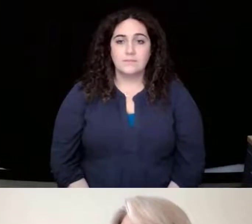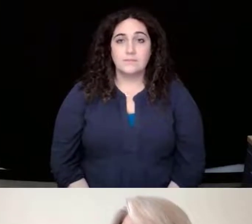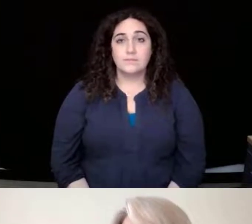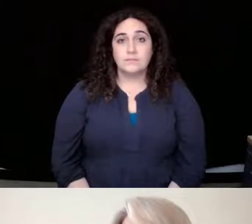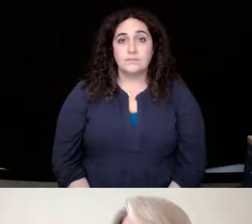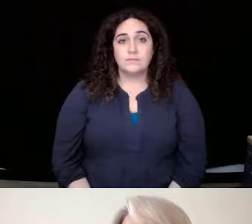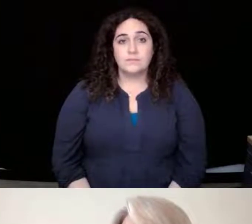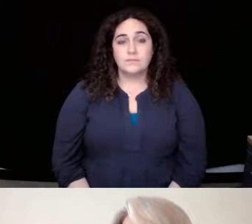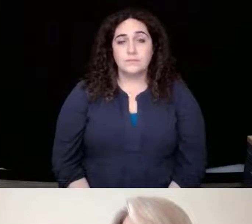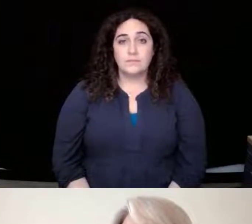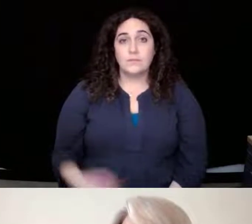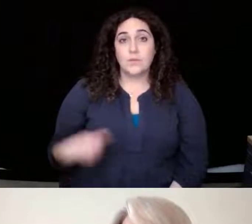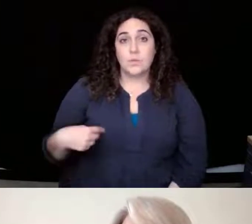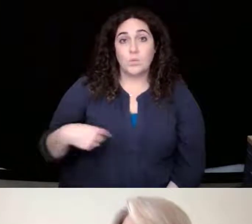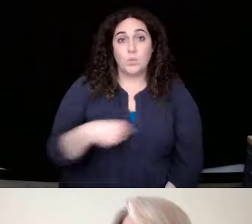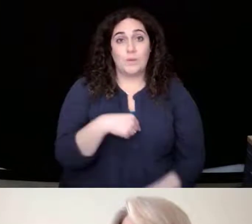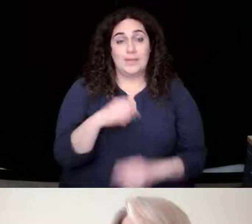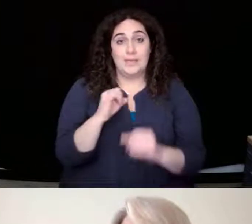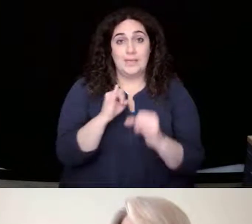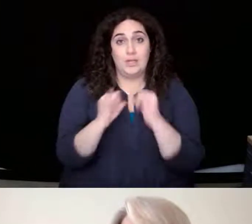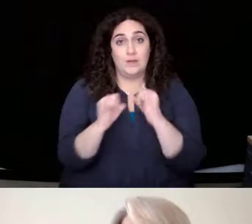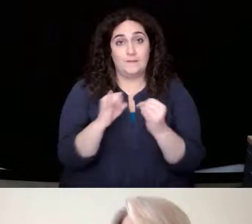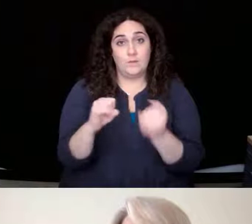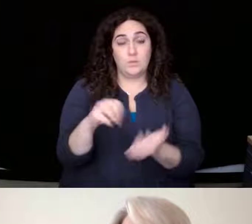early career